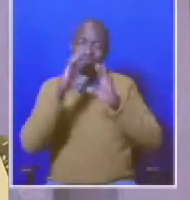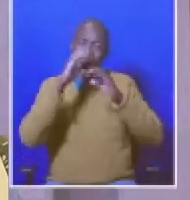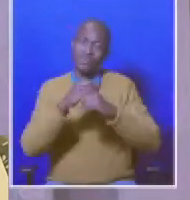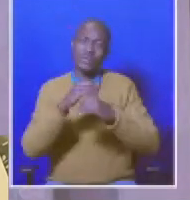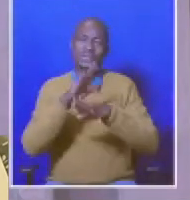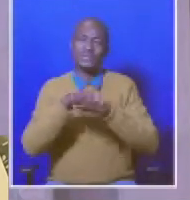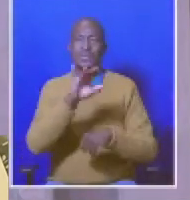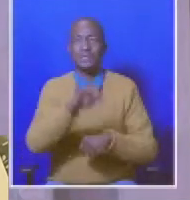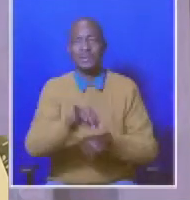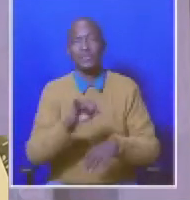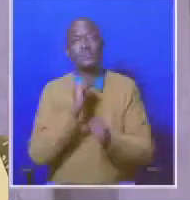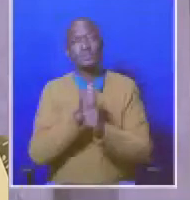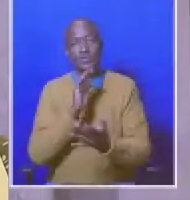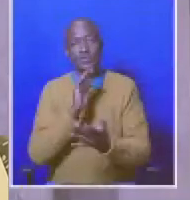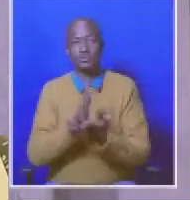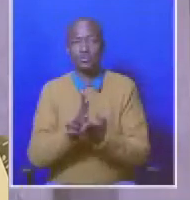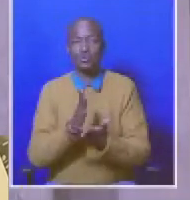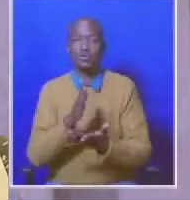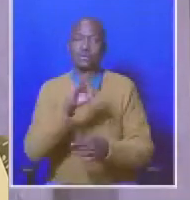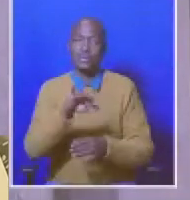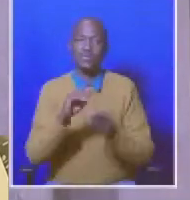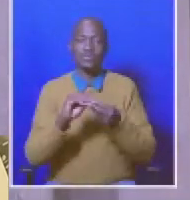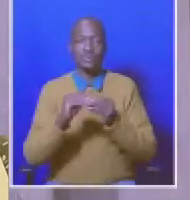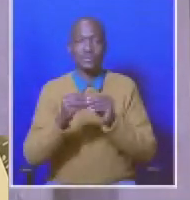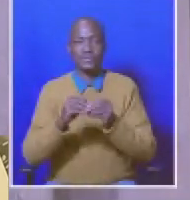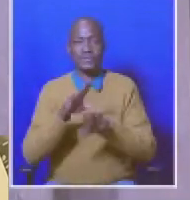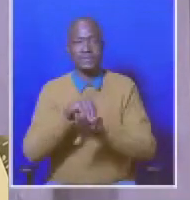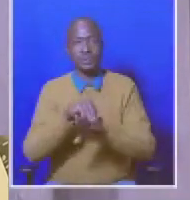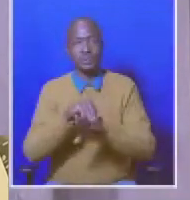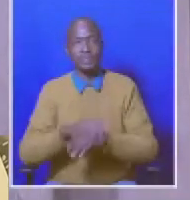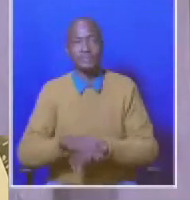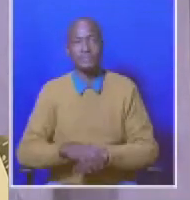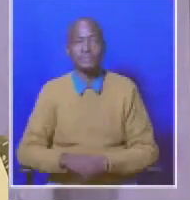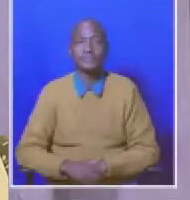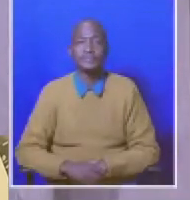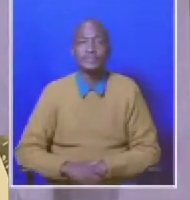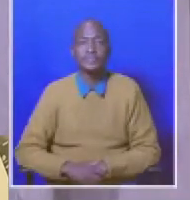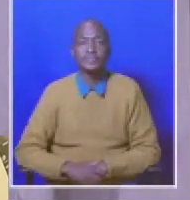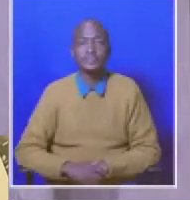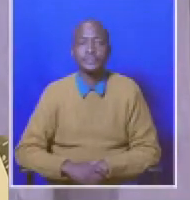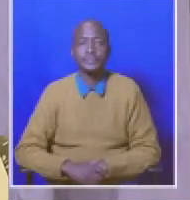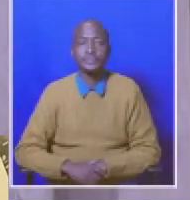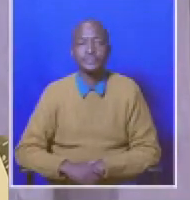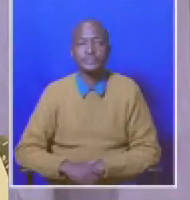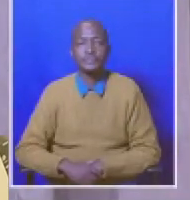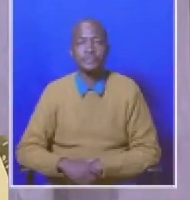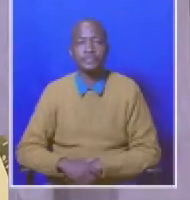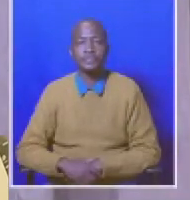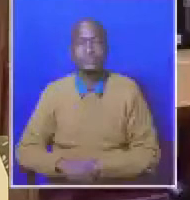we are going to make sure that we fix the problem. Thank you, Honorable Chairperson.